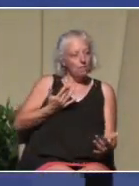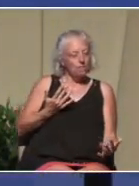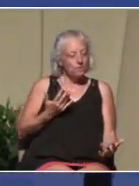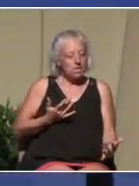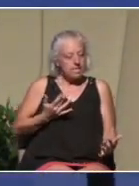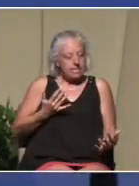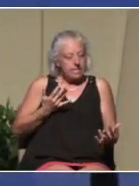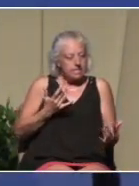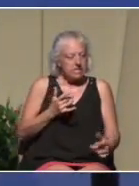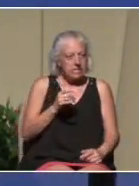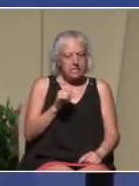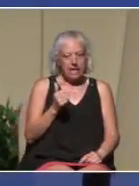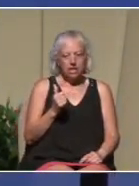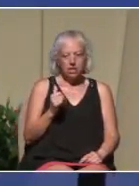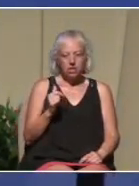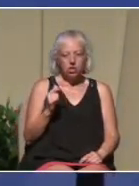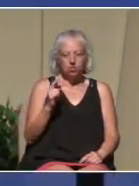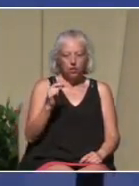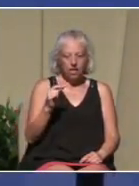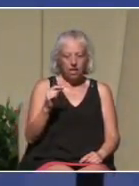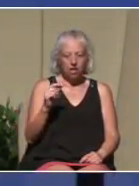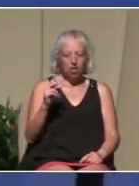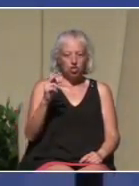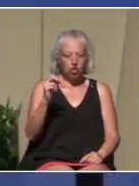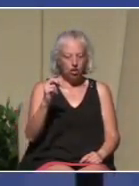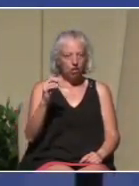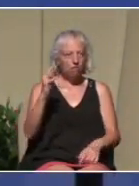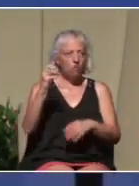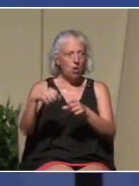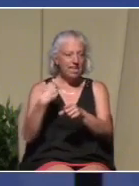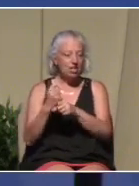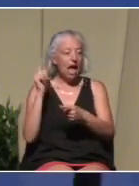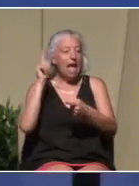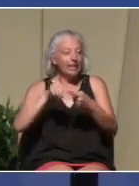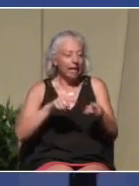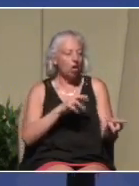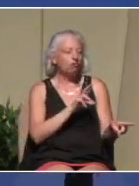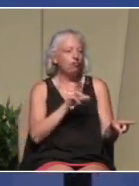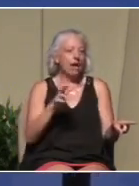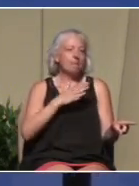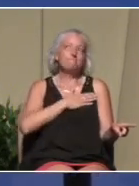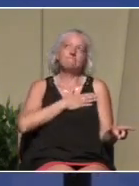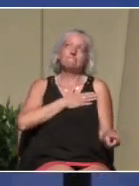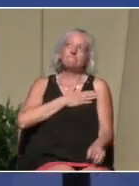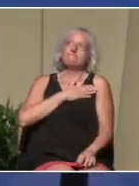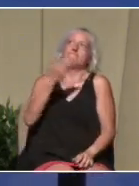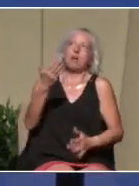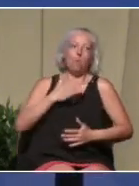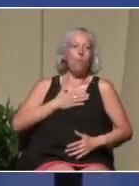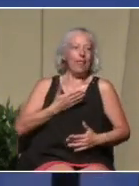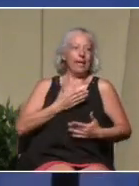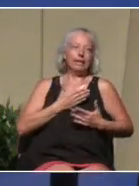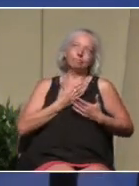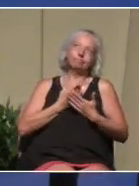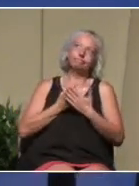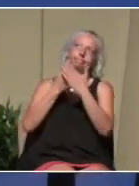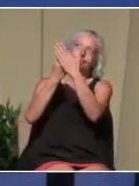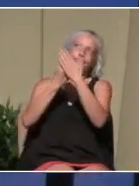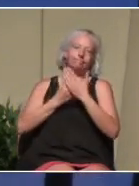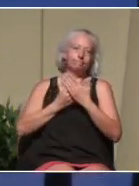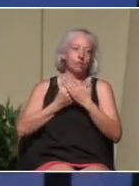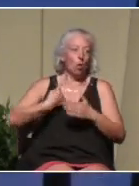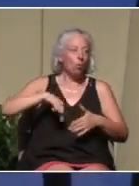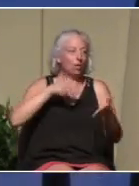and decades until this person's ready to give their heart willingly. I mean, we serve a Jesus who died on the cross like